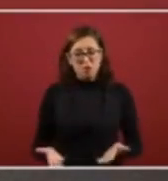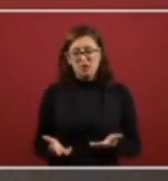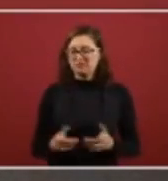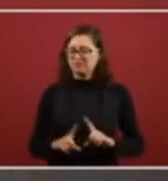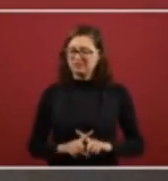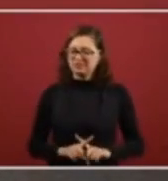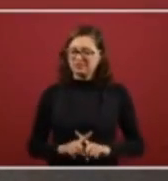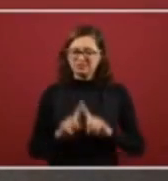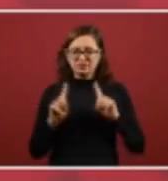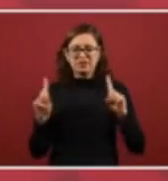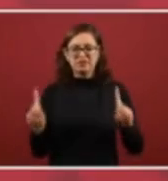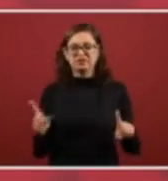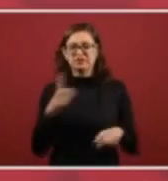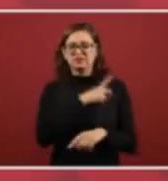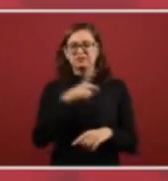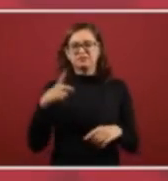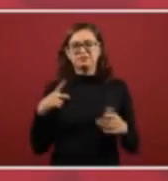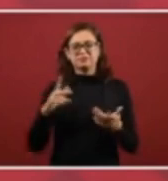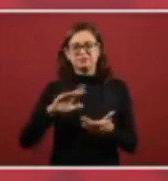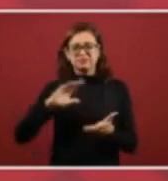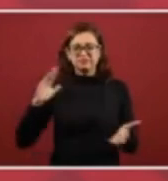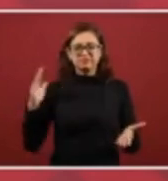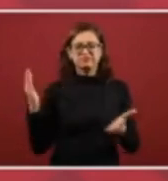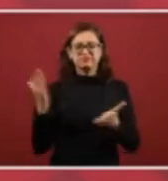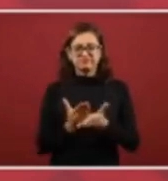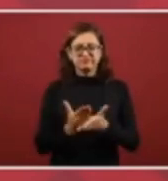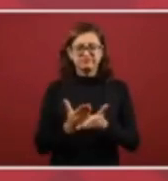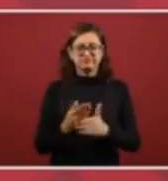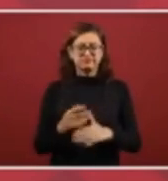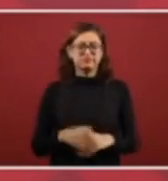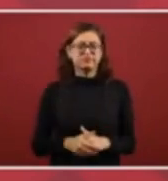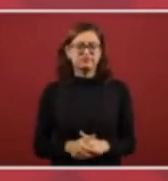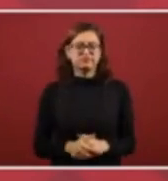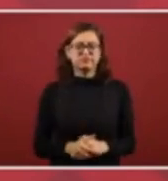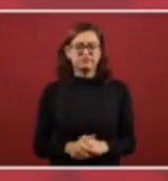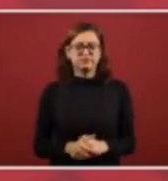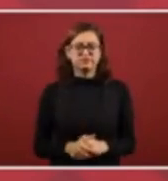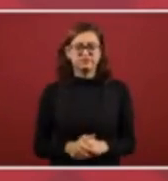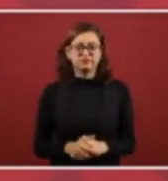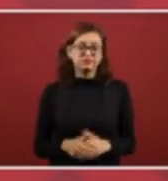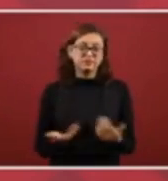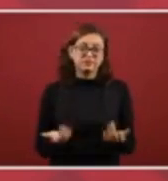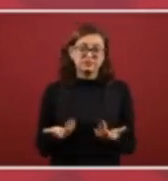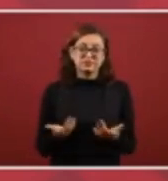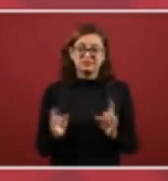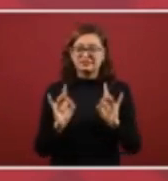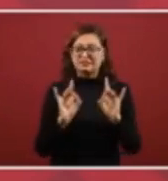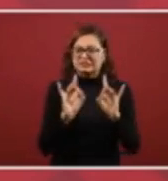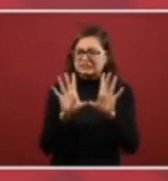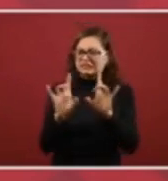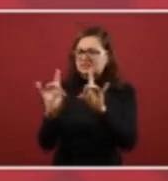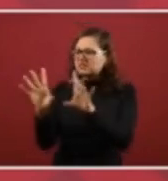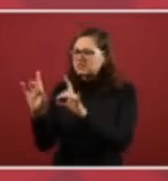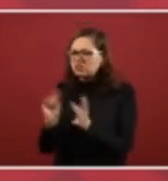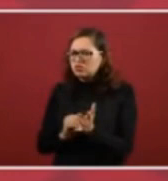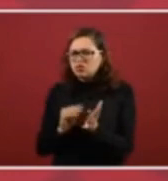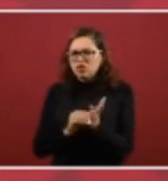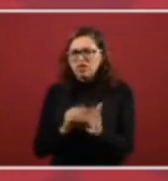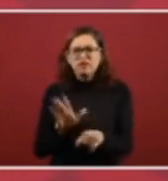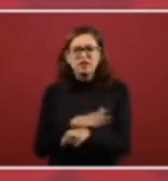and it has to be stopped. And if they are doing that now, it's because of that